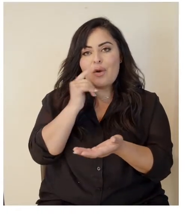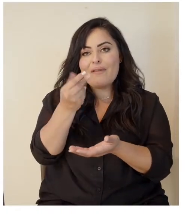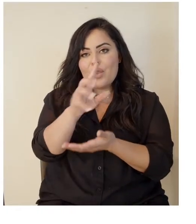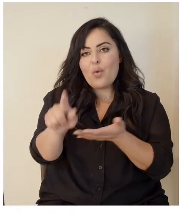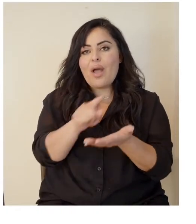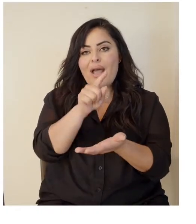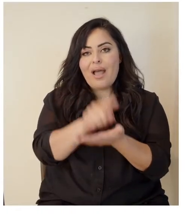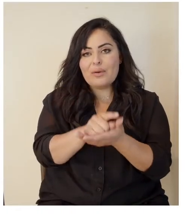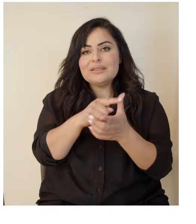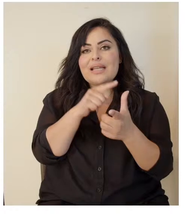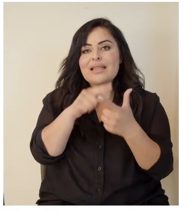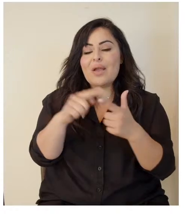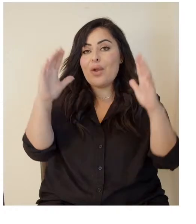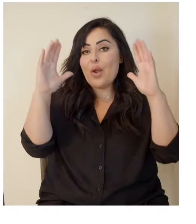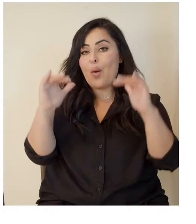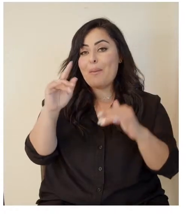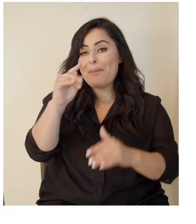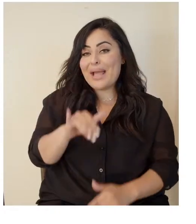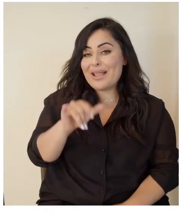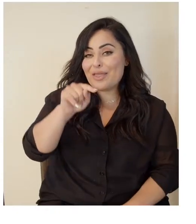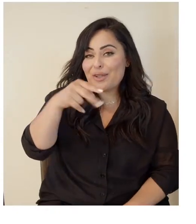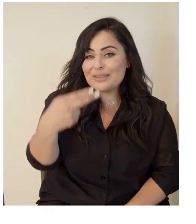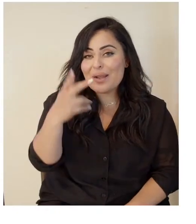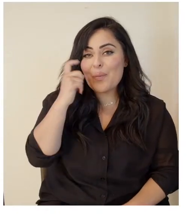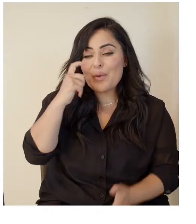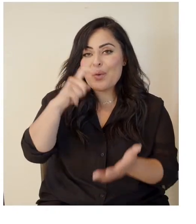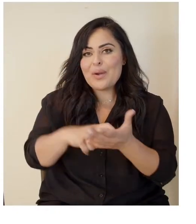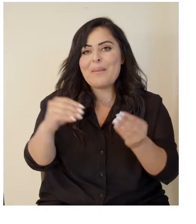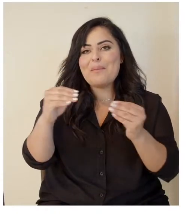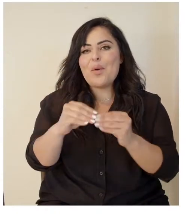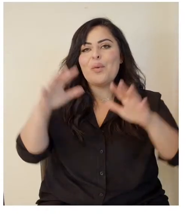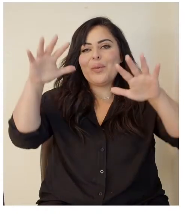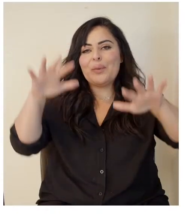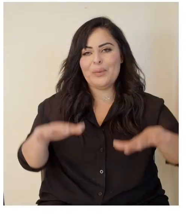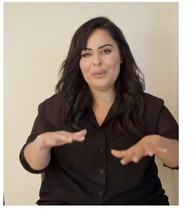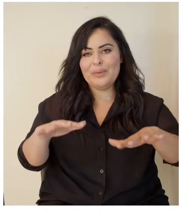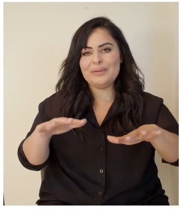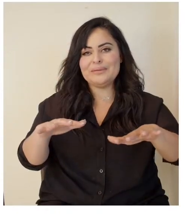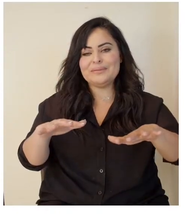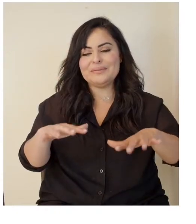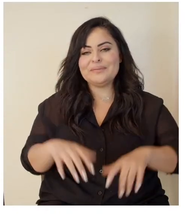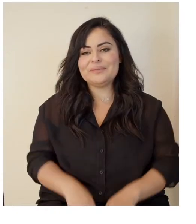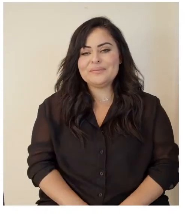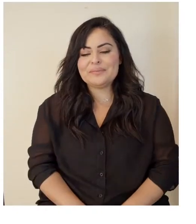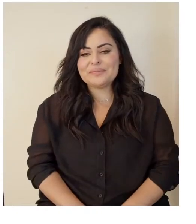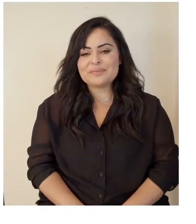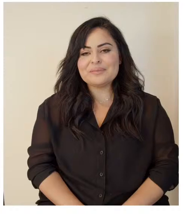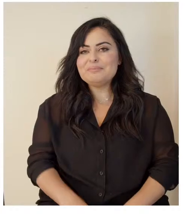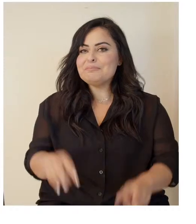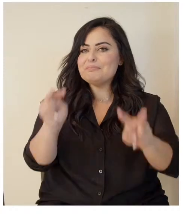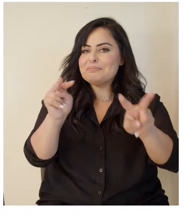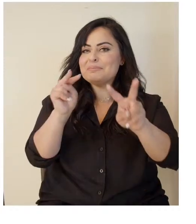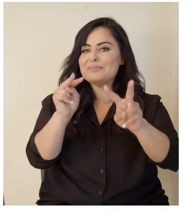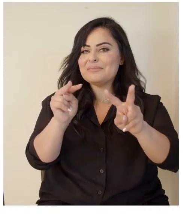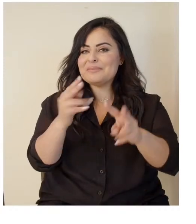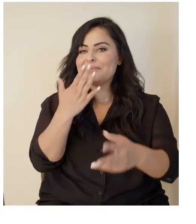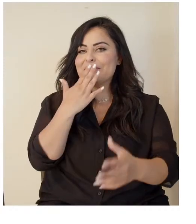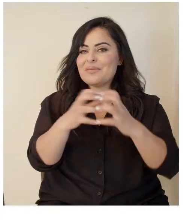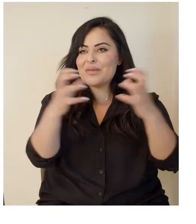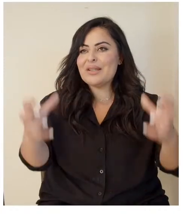hours. And then we hope by Thursday, we're going to see a little bit more relief in the dispersion from these wildfires. Stay tuned, and thank you